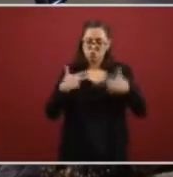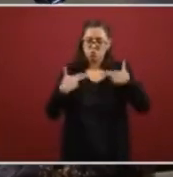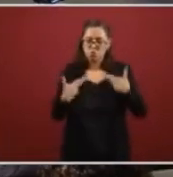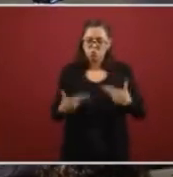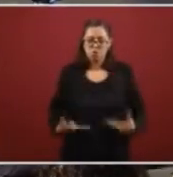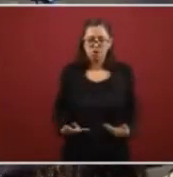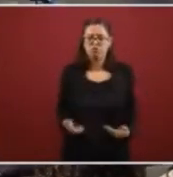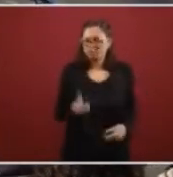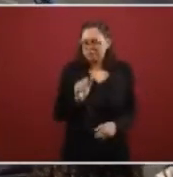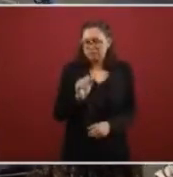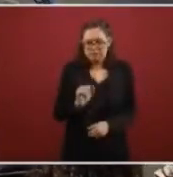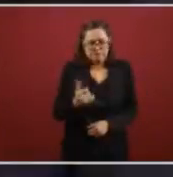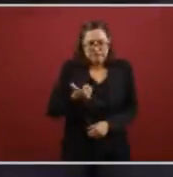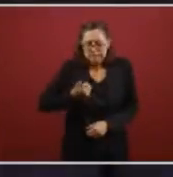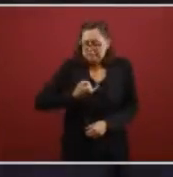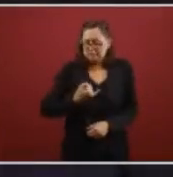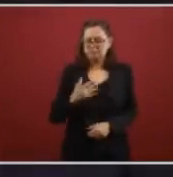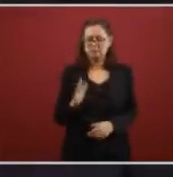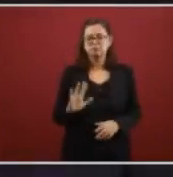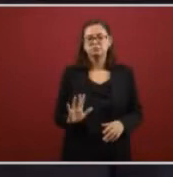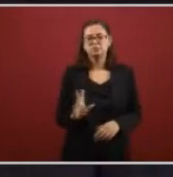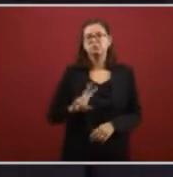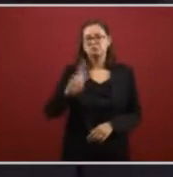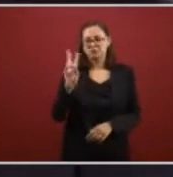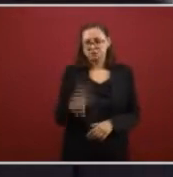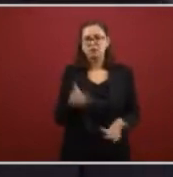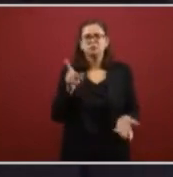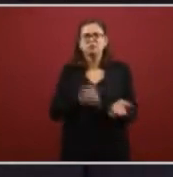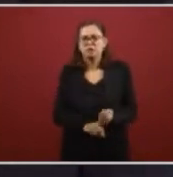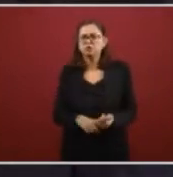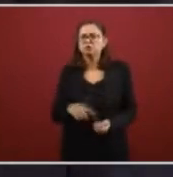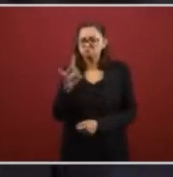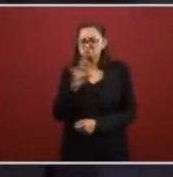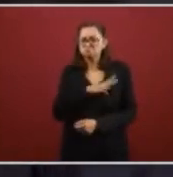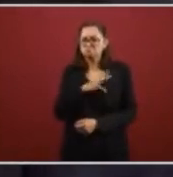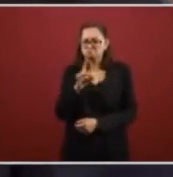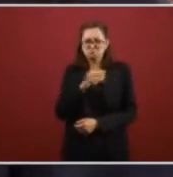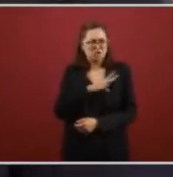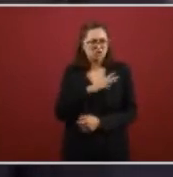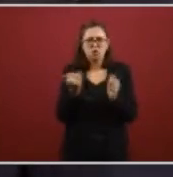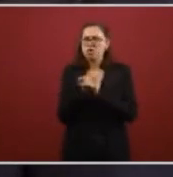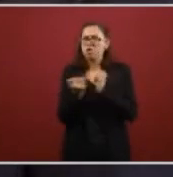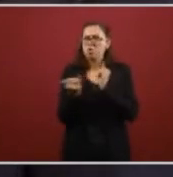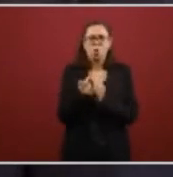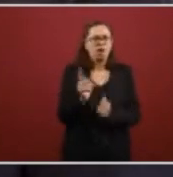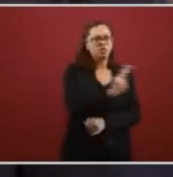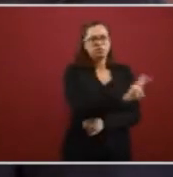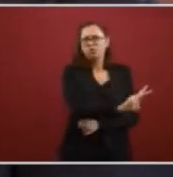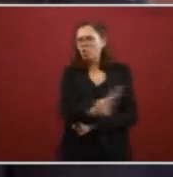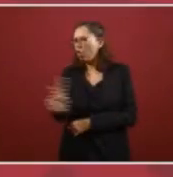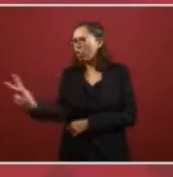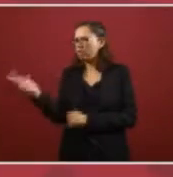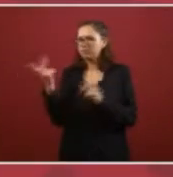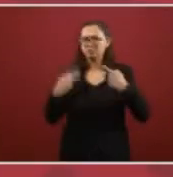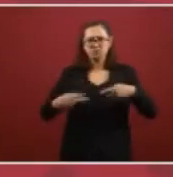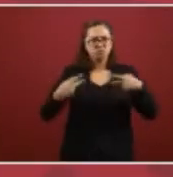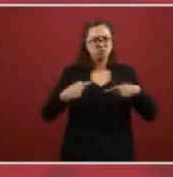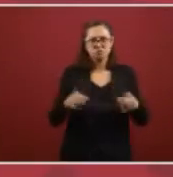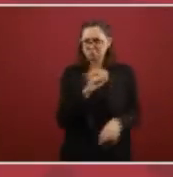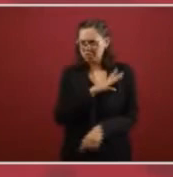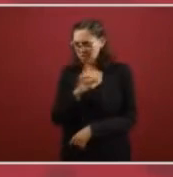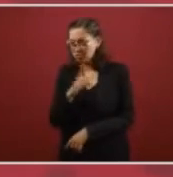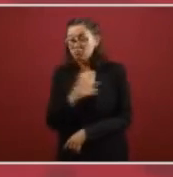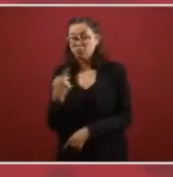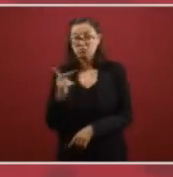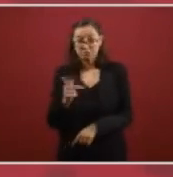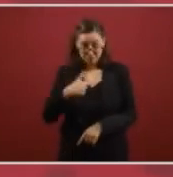I am a human, and I've said it before, that you do have fears, like anyone else. But